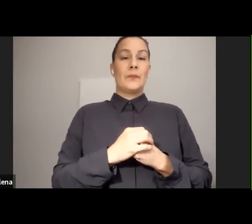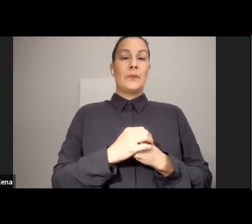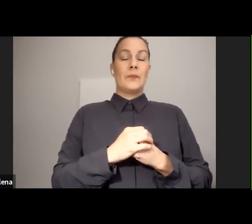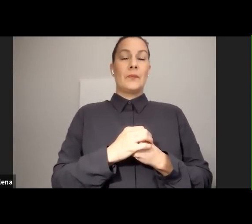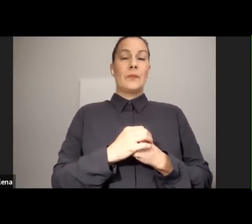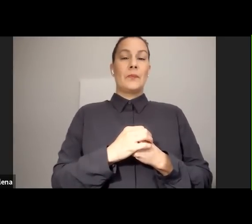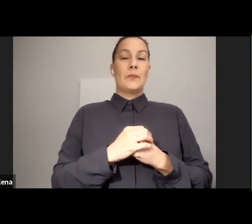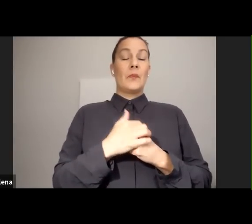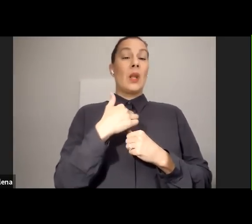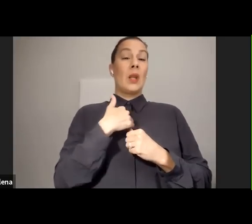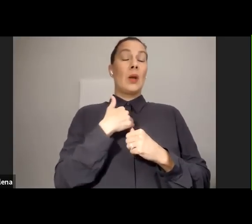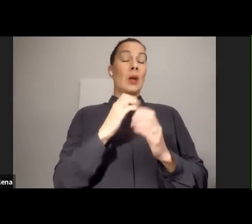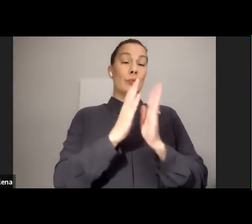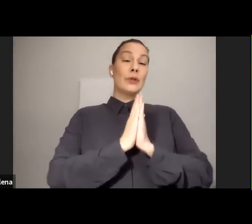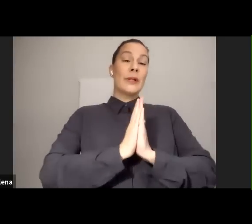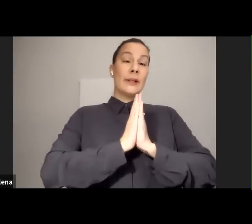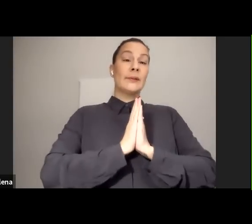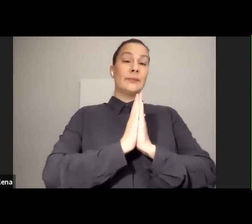I'm praying that,